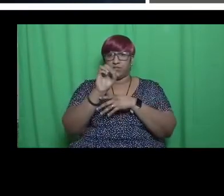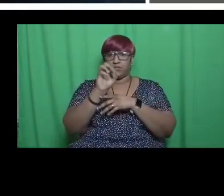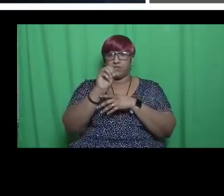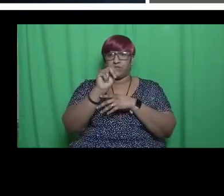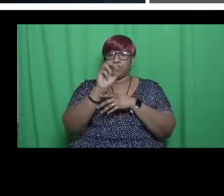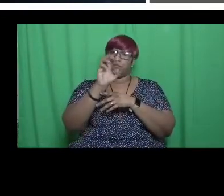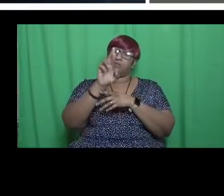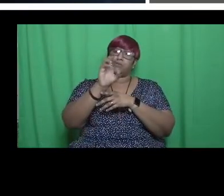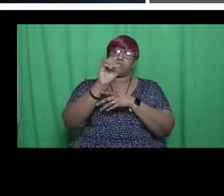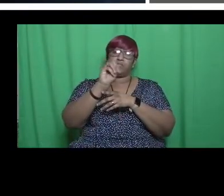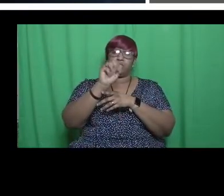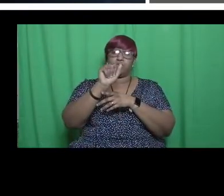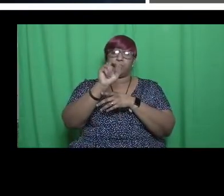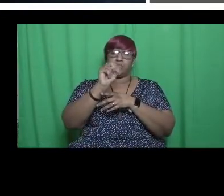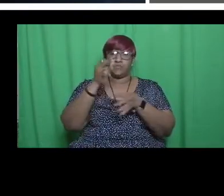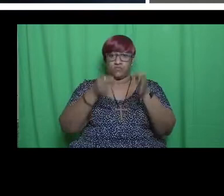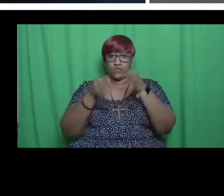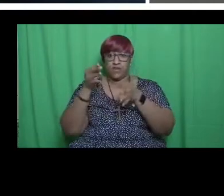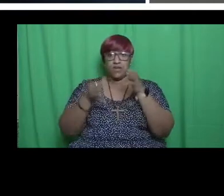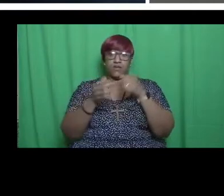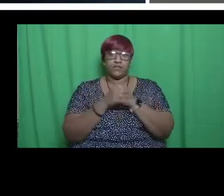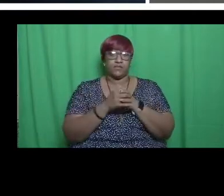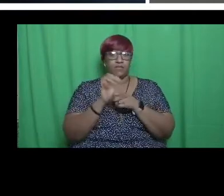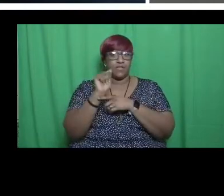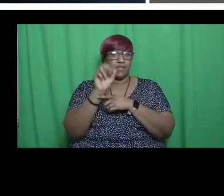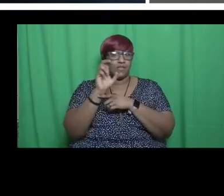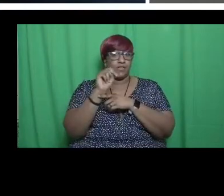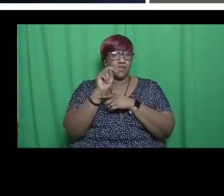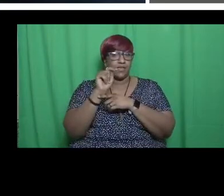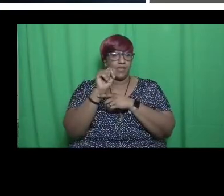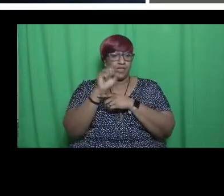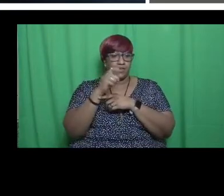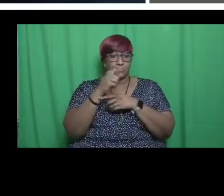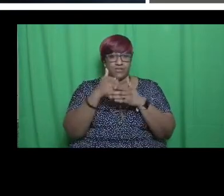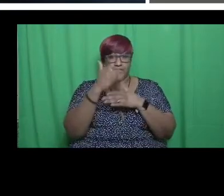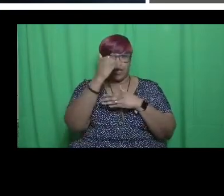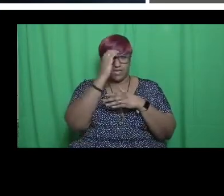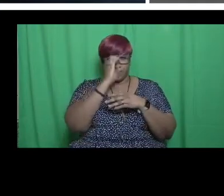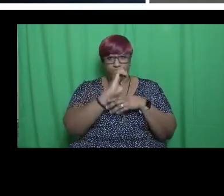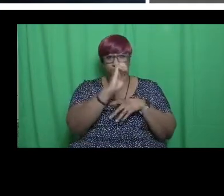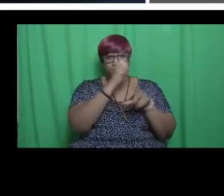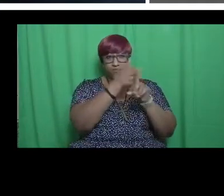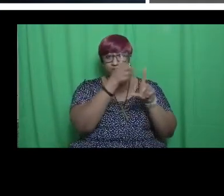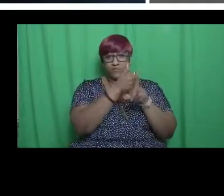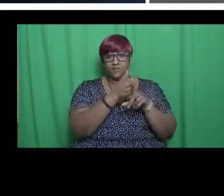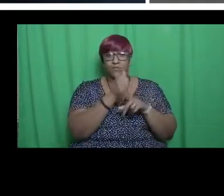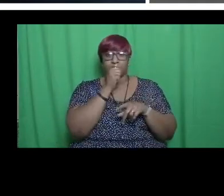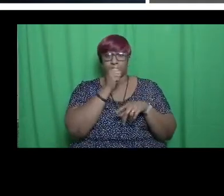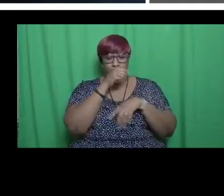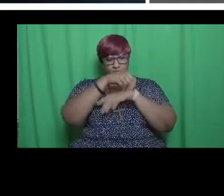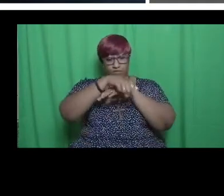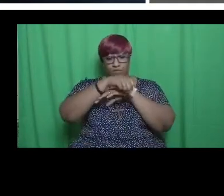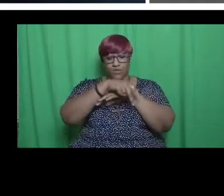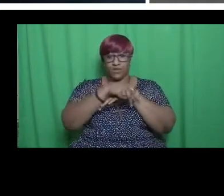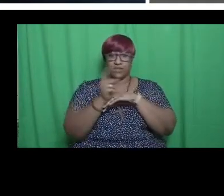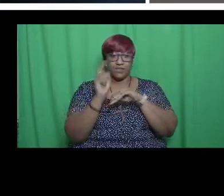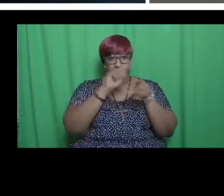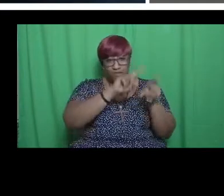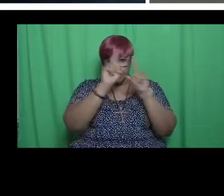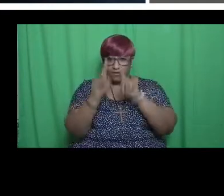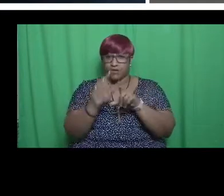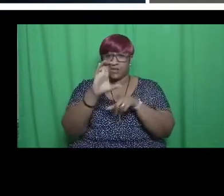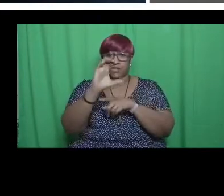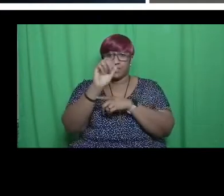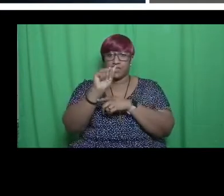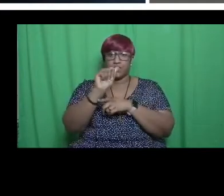went before Annas, which was the previous high priest, went to his house, a secret midnight kangaroo court. Then he went to